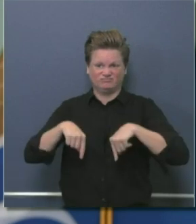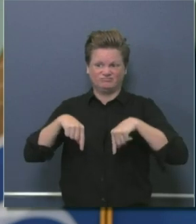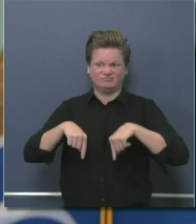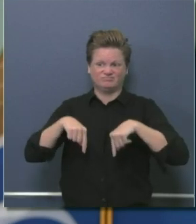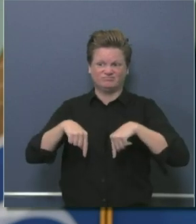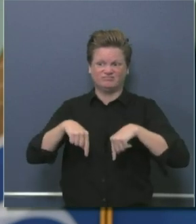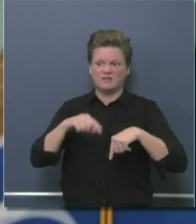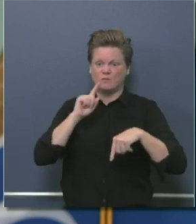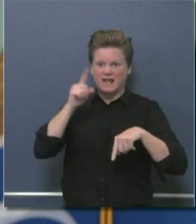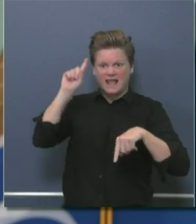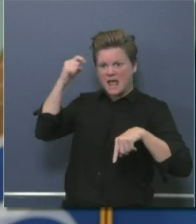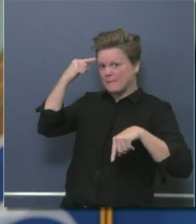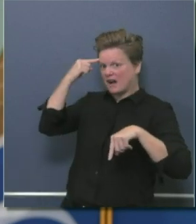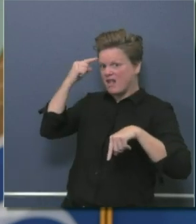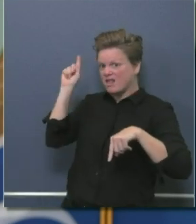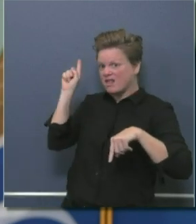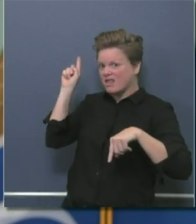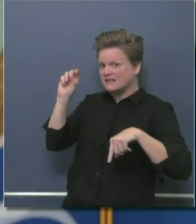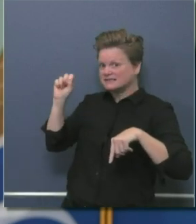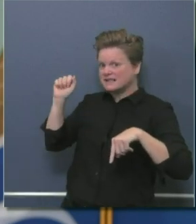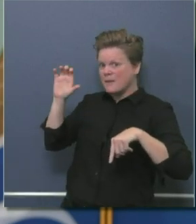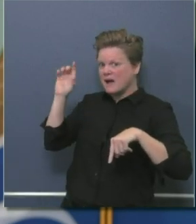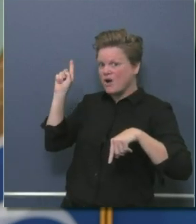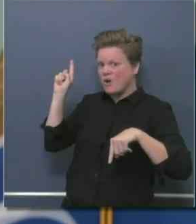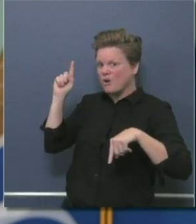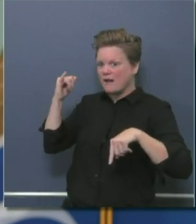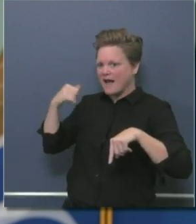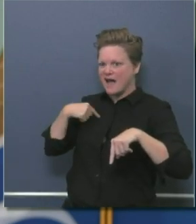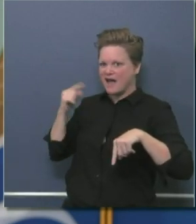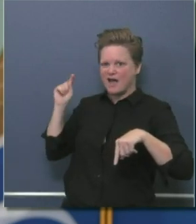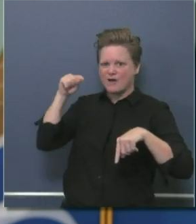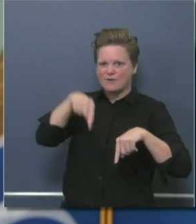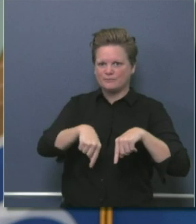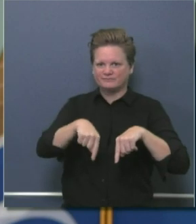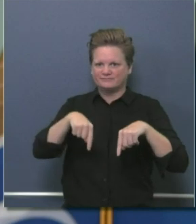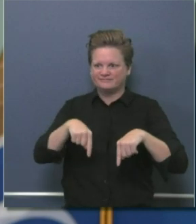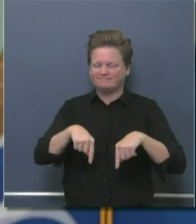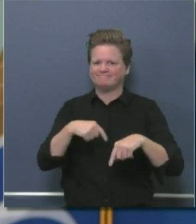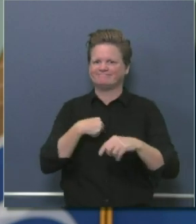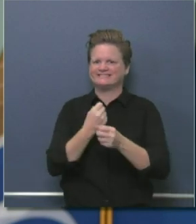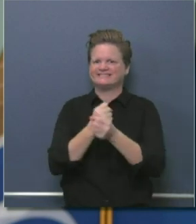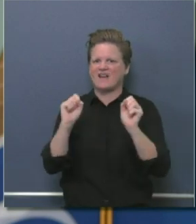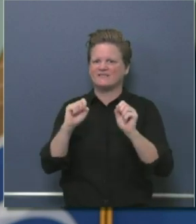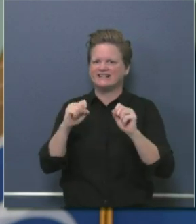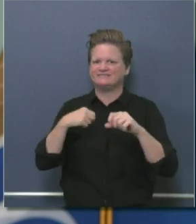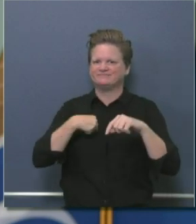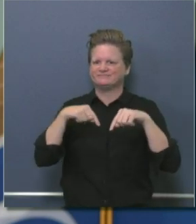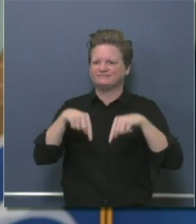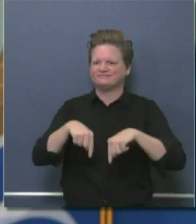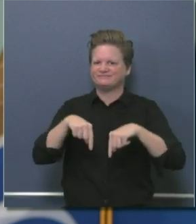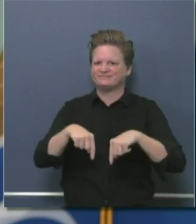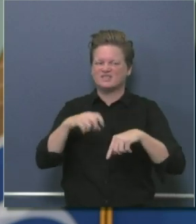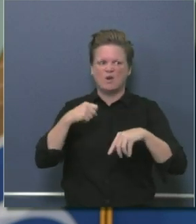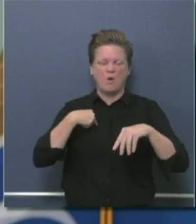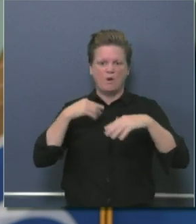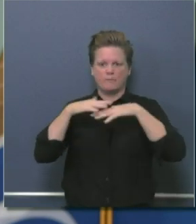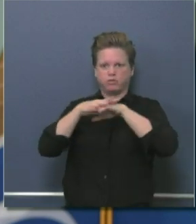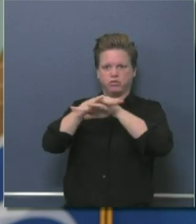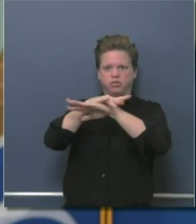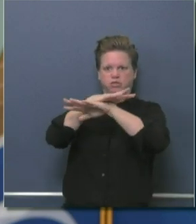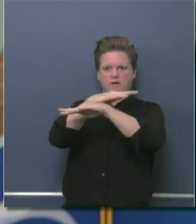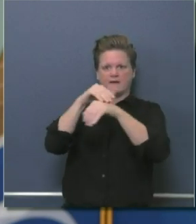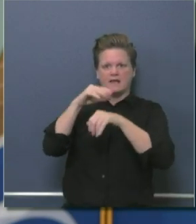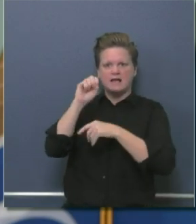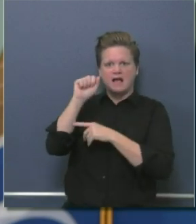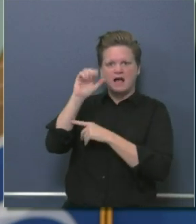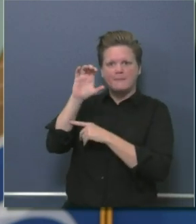capitol. And my home is our sanctuary, independent, and we don't mix in that respect. And when I go out in public, I'll wear a